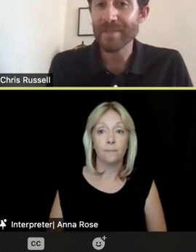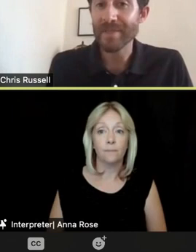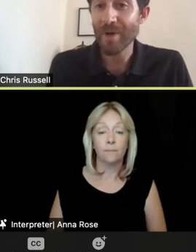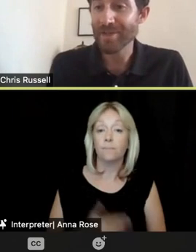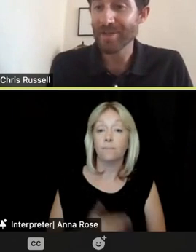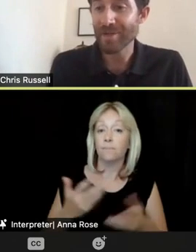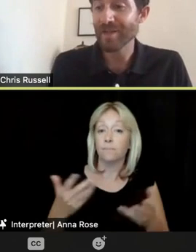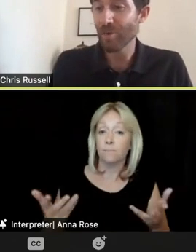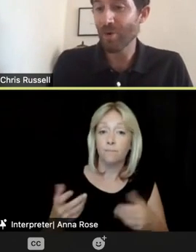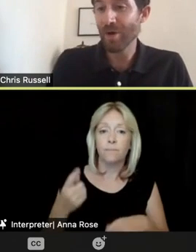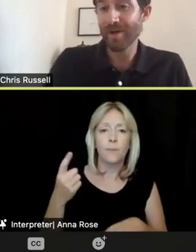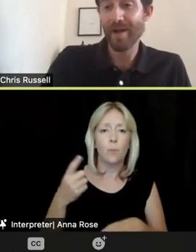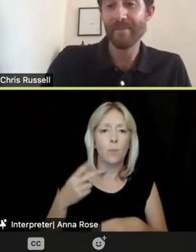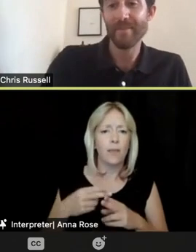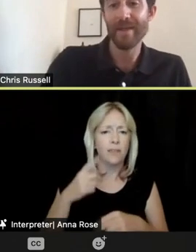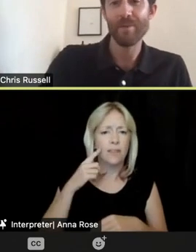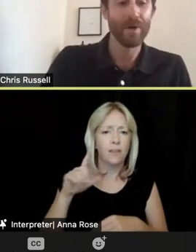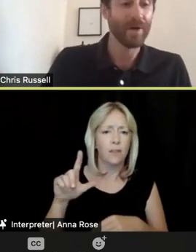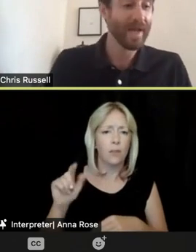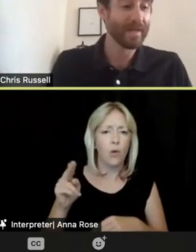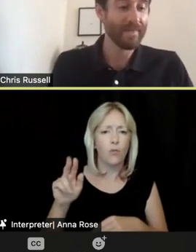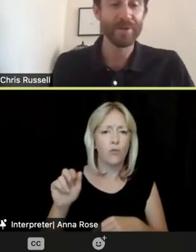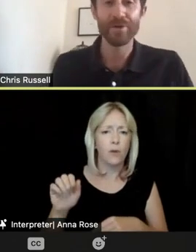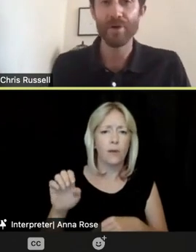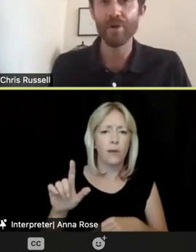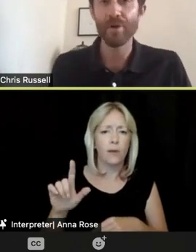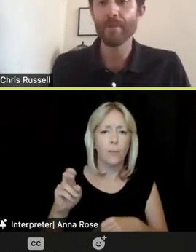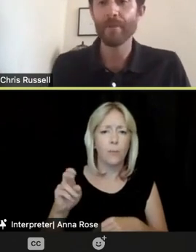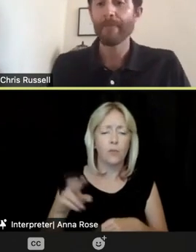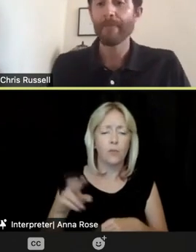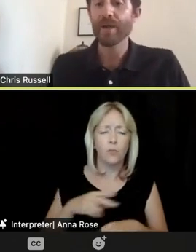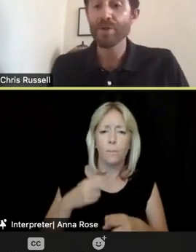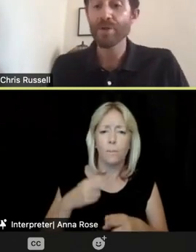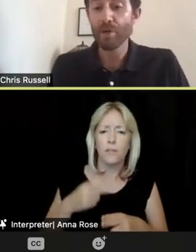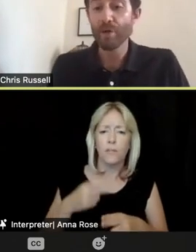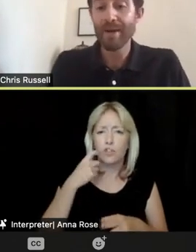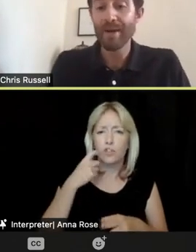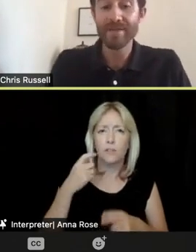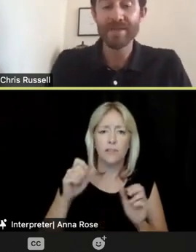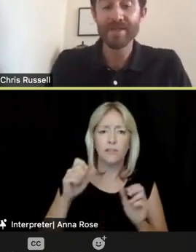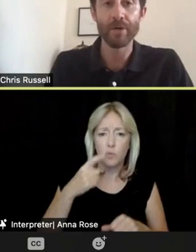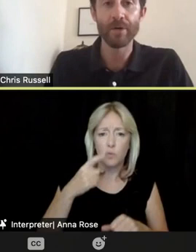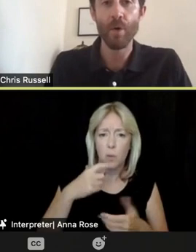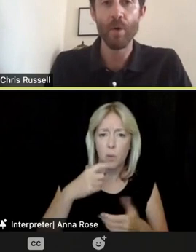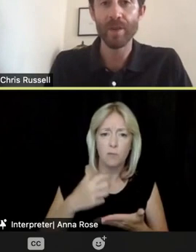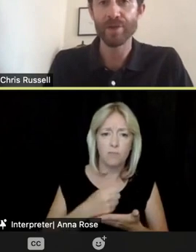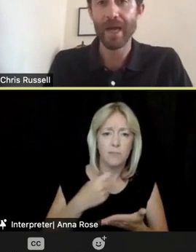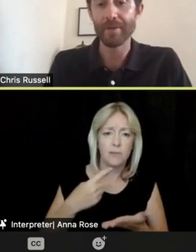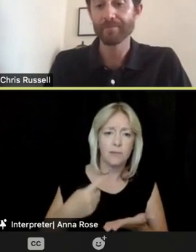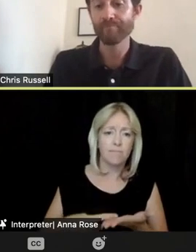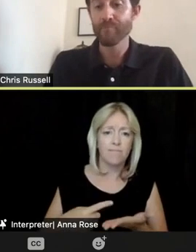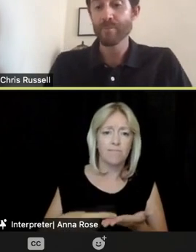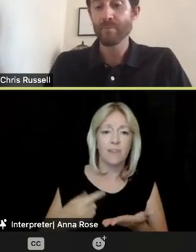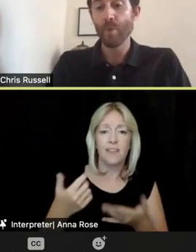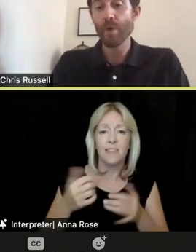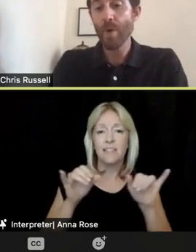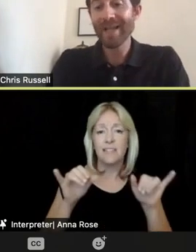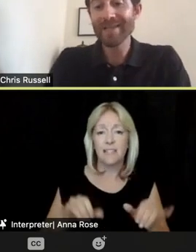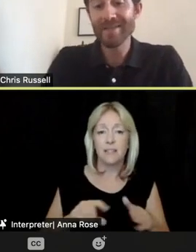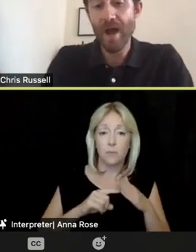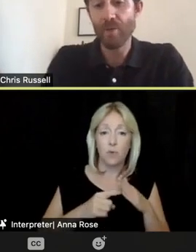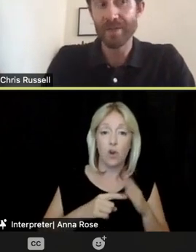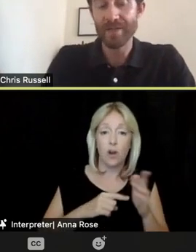So someone had mentioned, I think Laura Elmer had mentioned earlier, can we talk a little bit about systems that grow with a child?